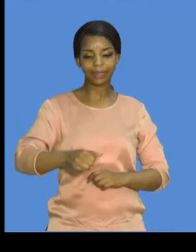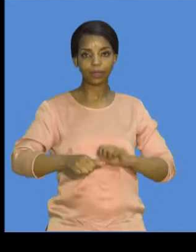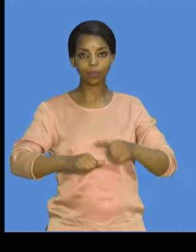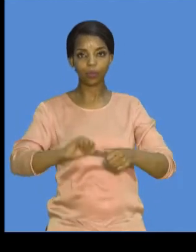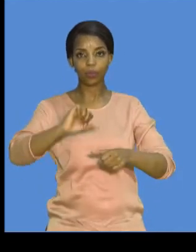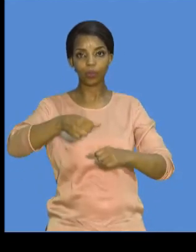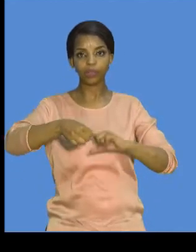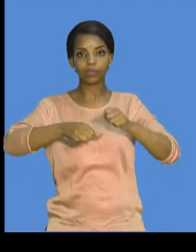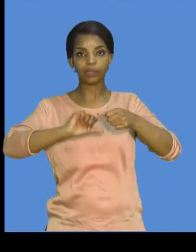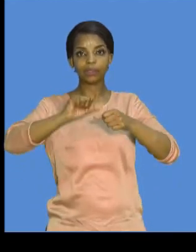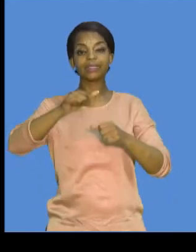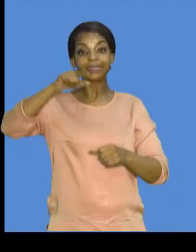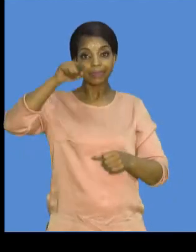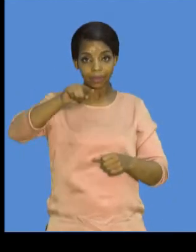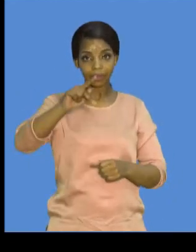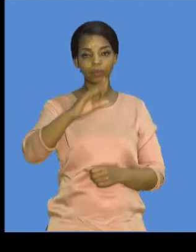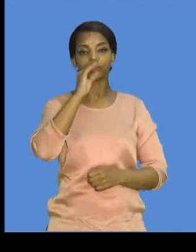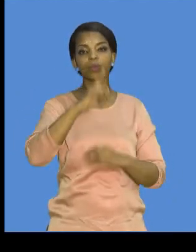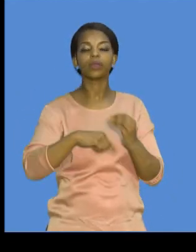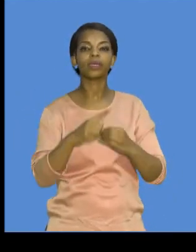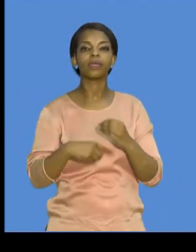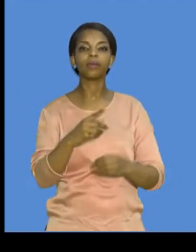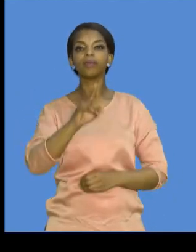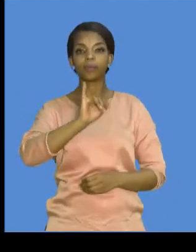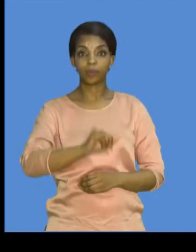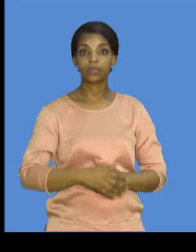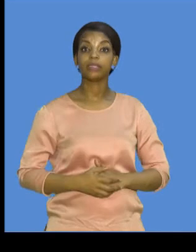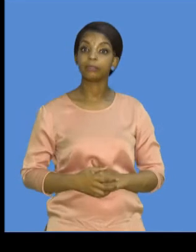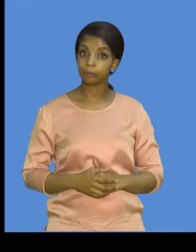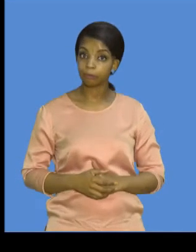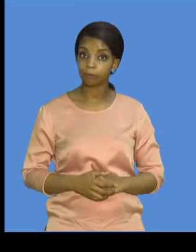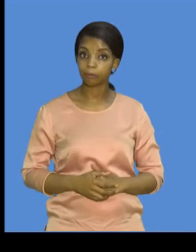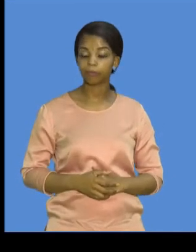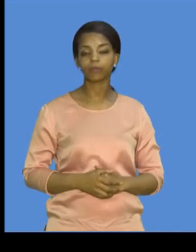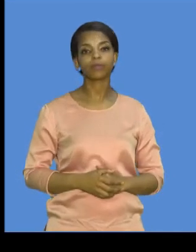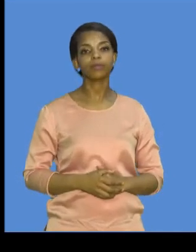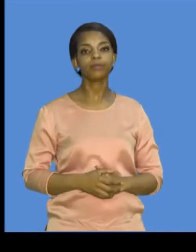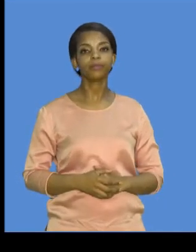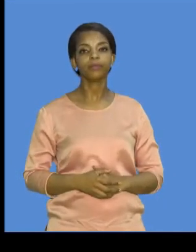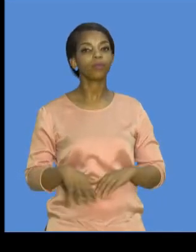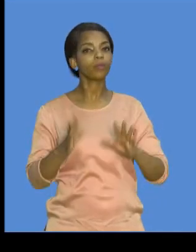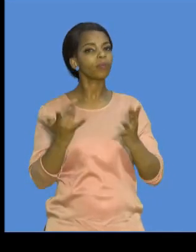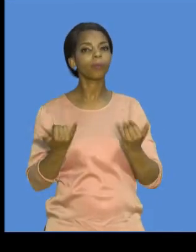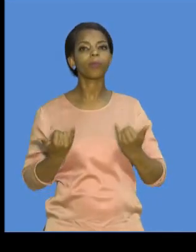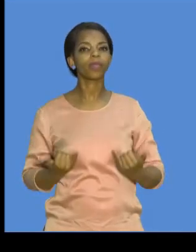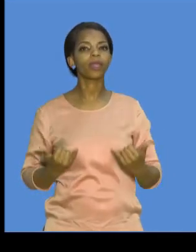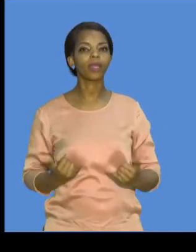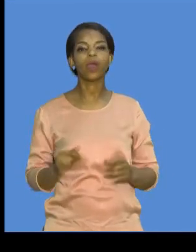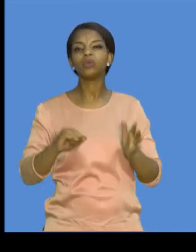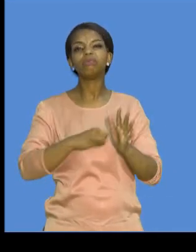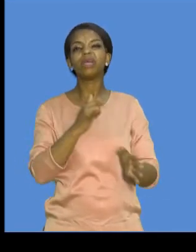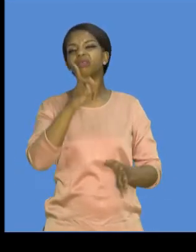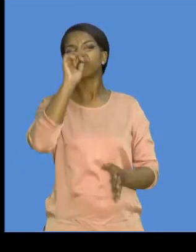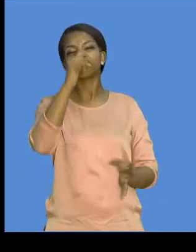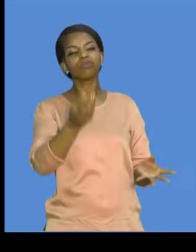at when we talk about an exponential growth. Now, let's just exaggerate it as well and